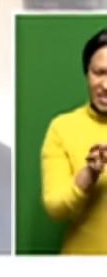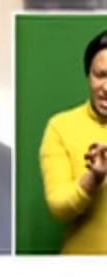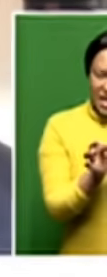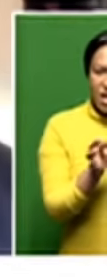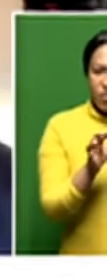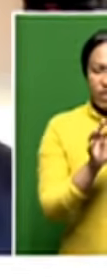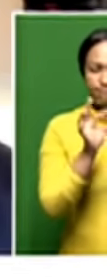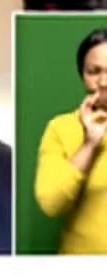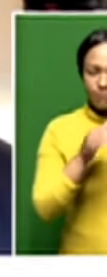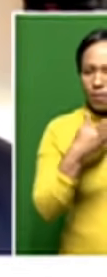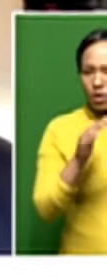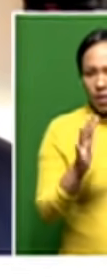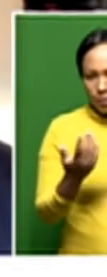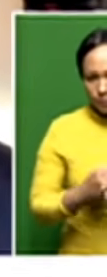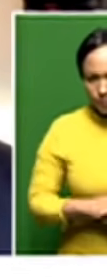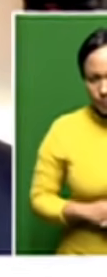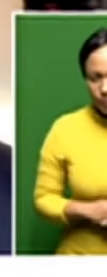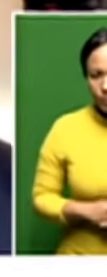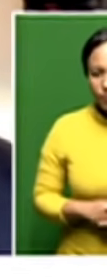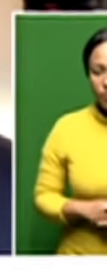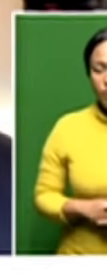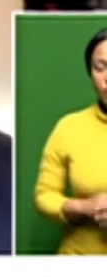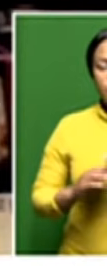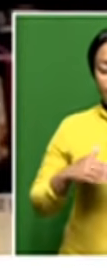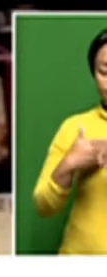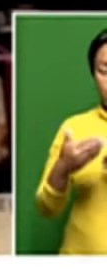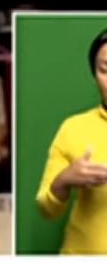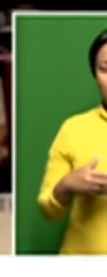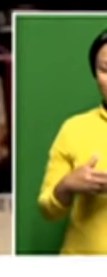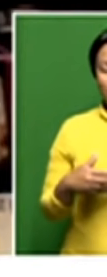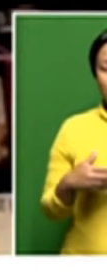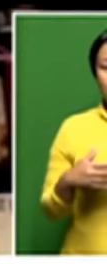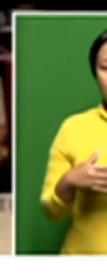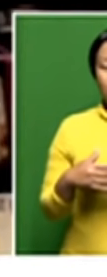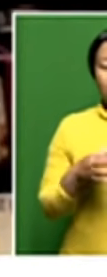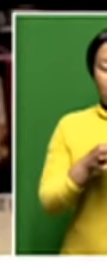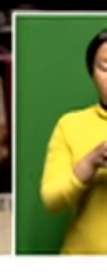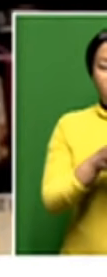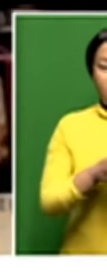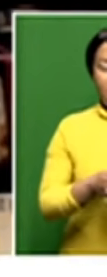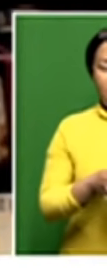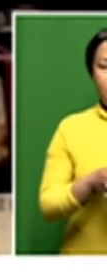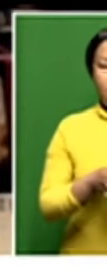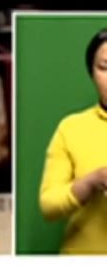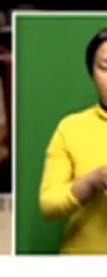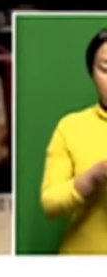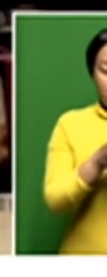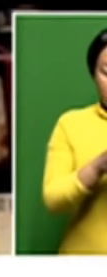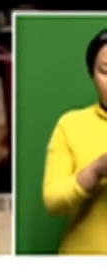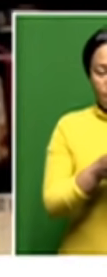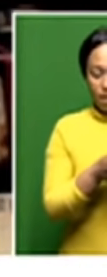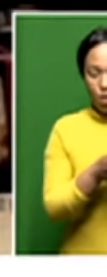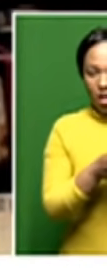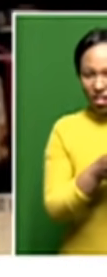about the process thereafter. Yeah. The process of canning vegetables, or canning in general, is we would can